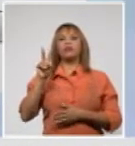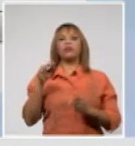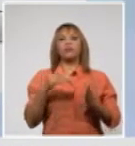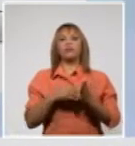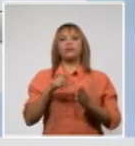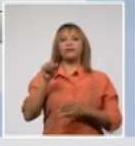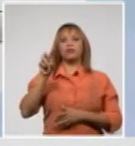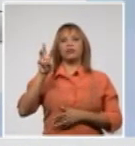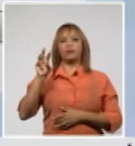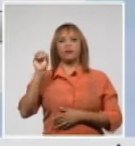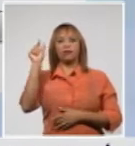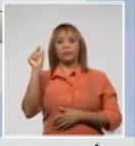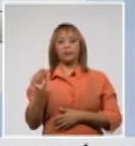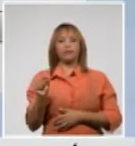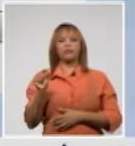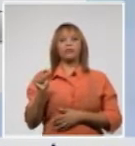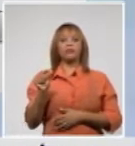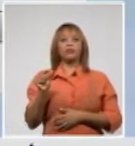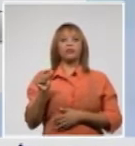of